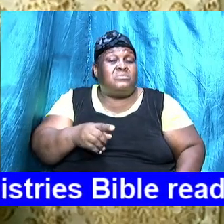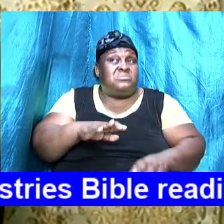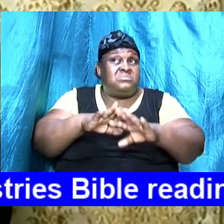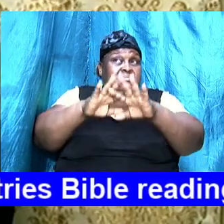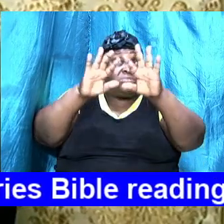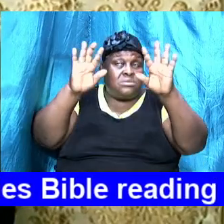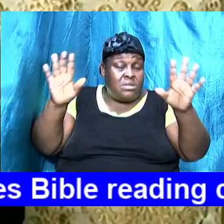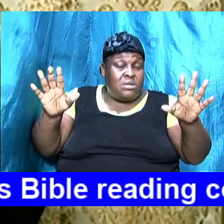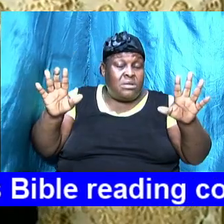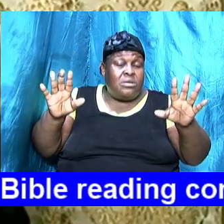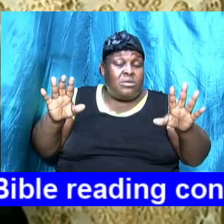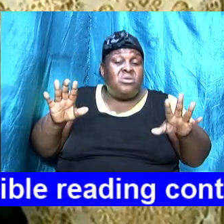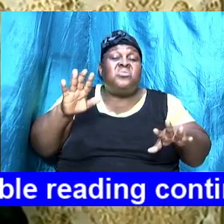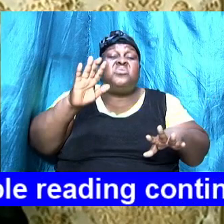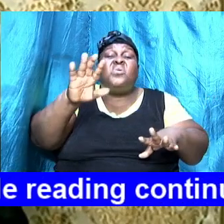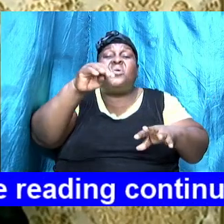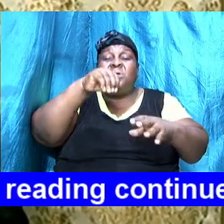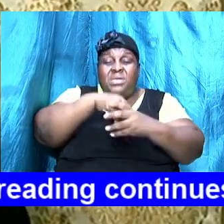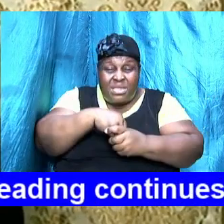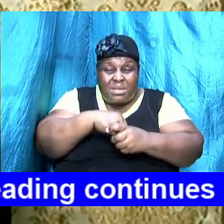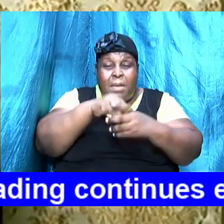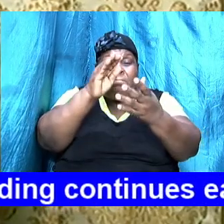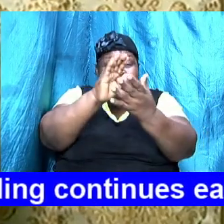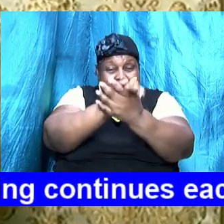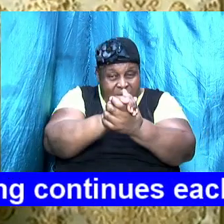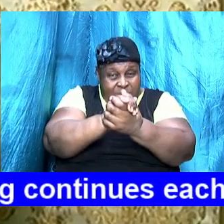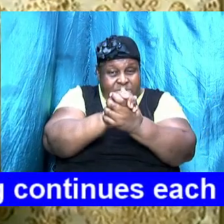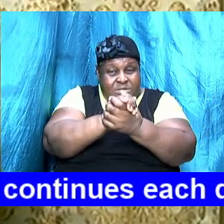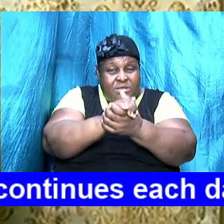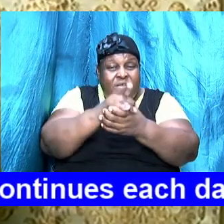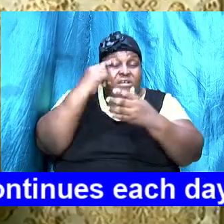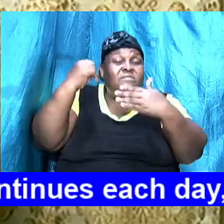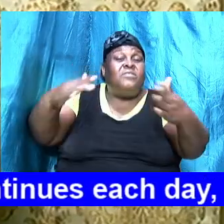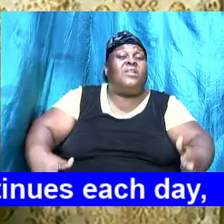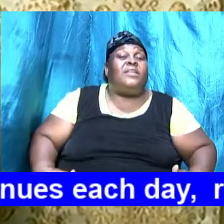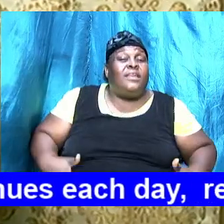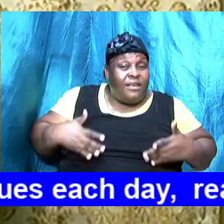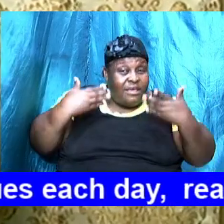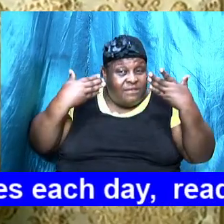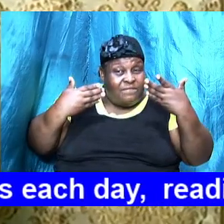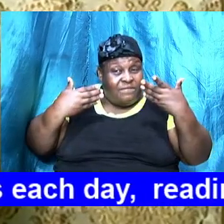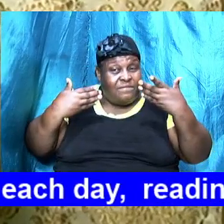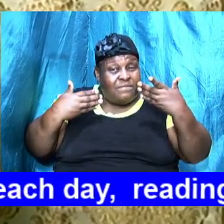clear. You are in this thing for life.